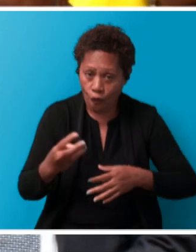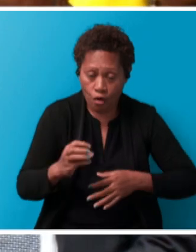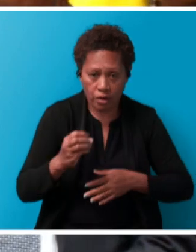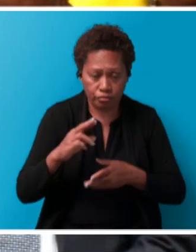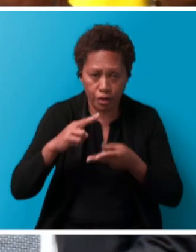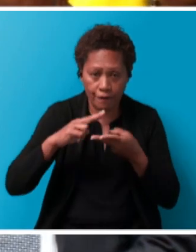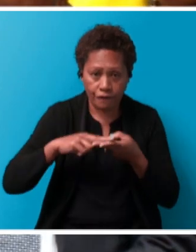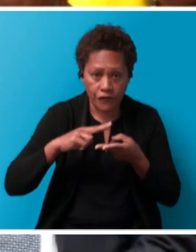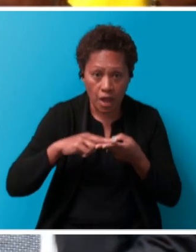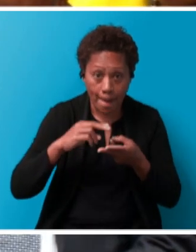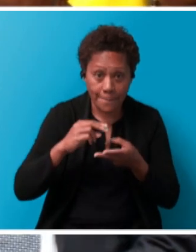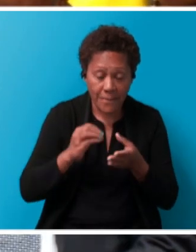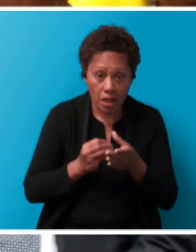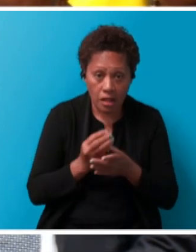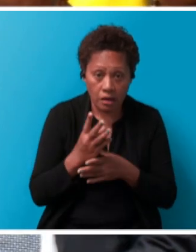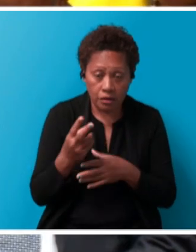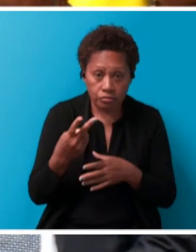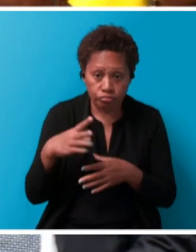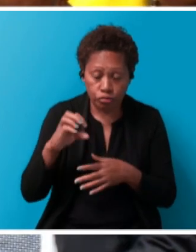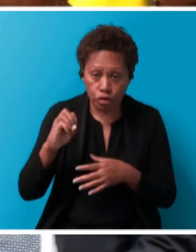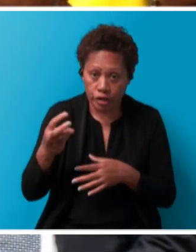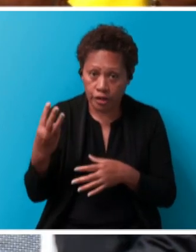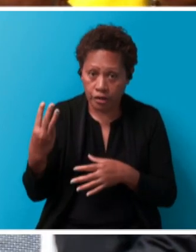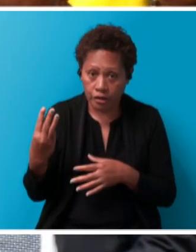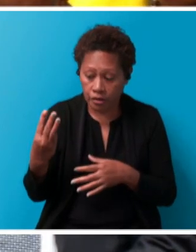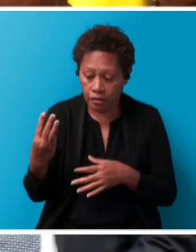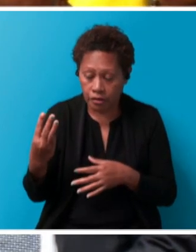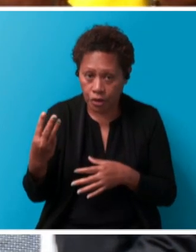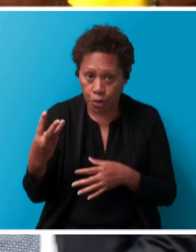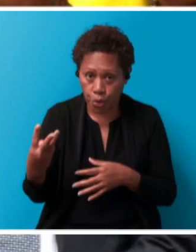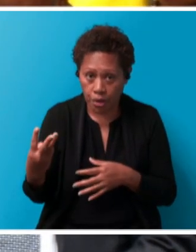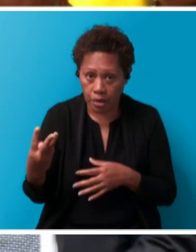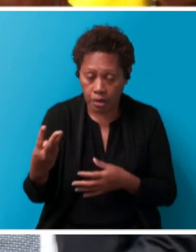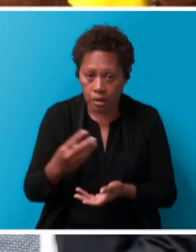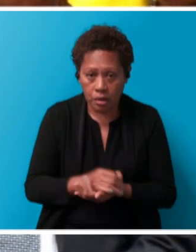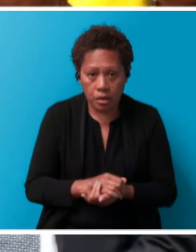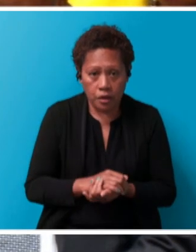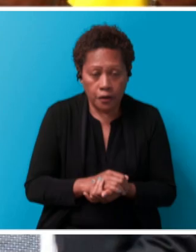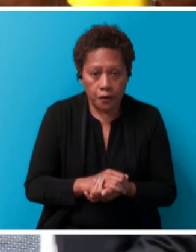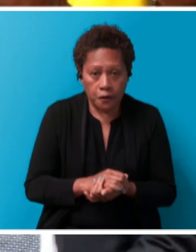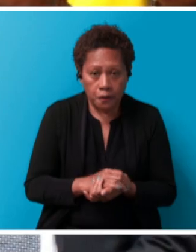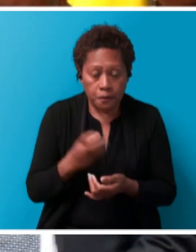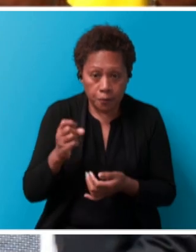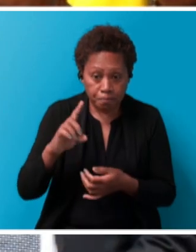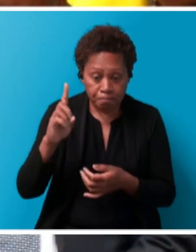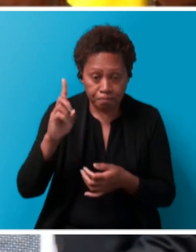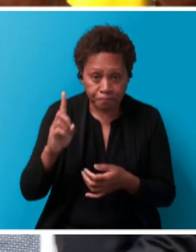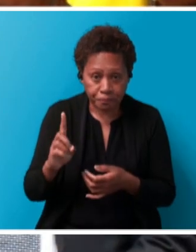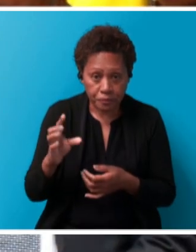growth recorded in 2023. So while a large proportion of our electricity production is generated